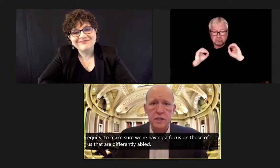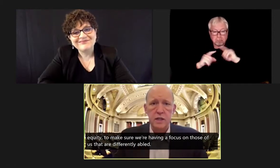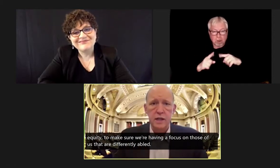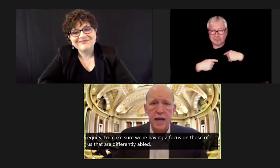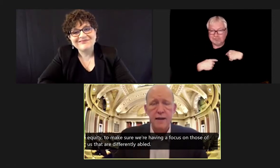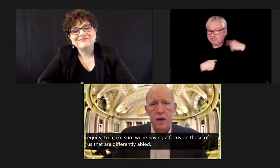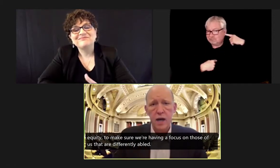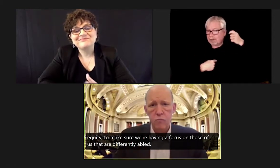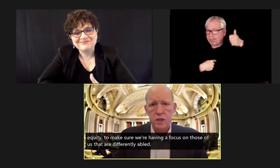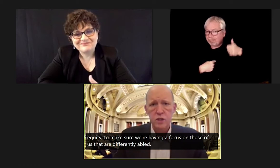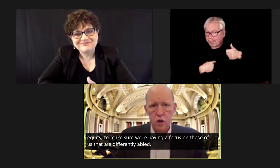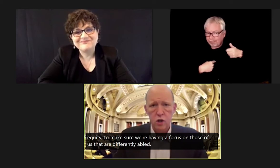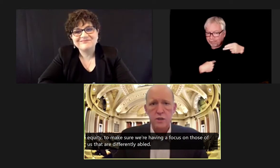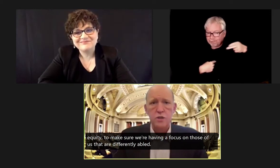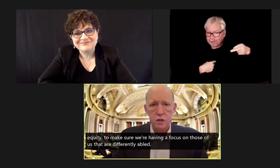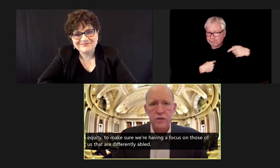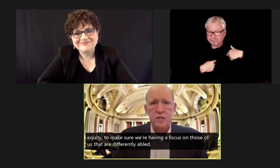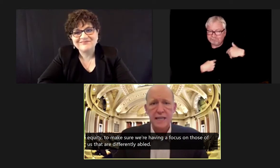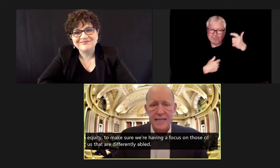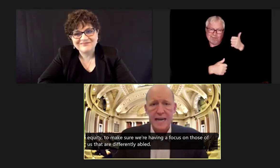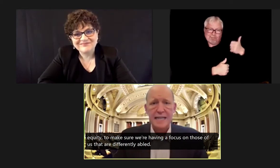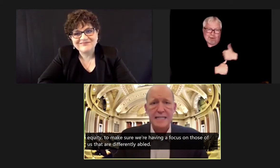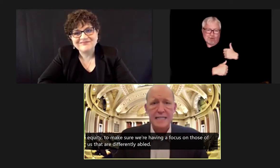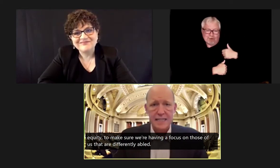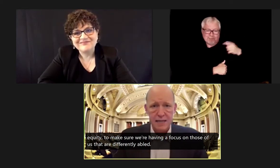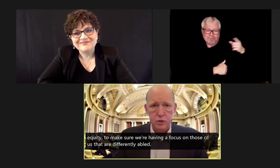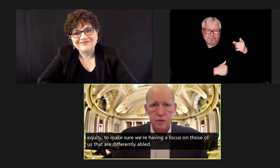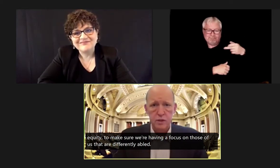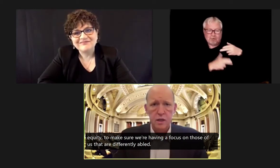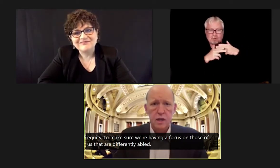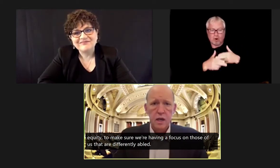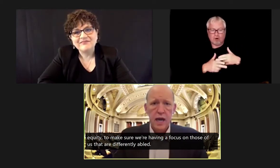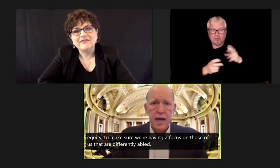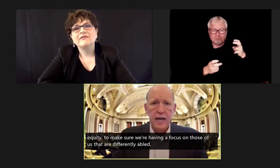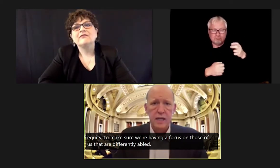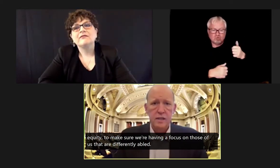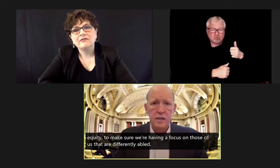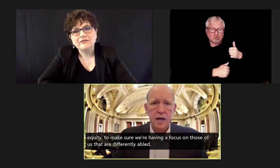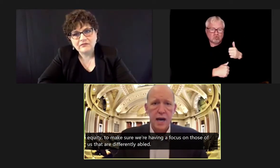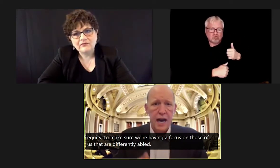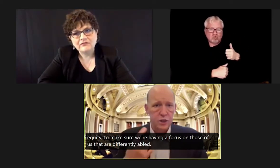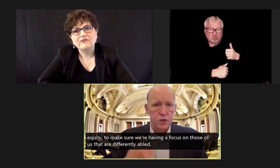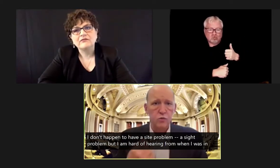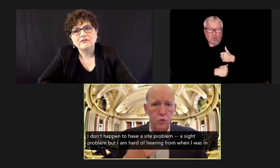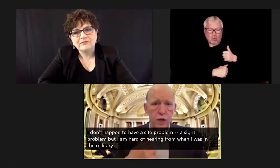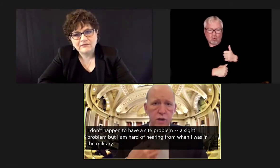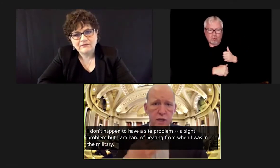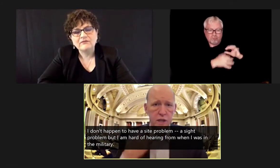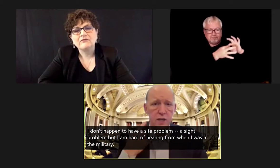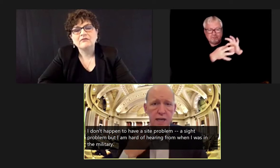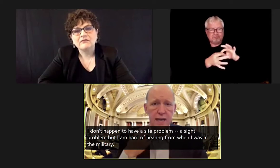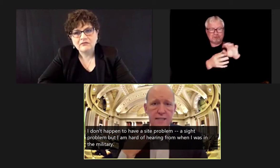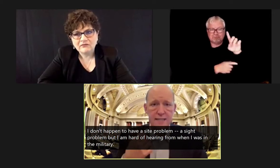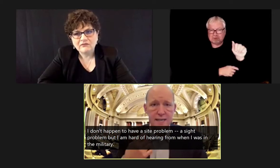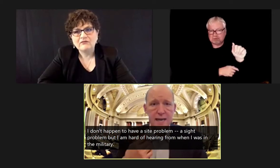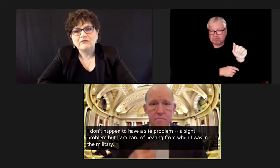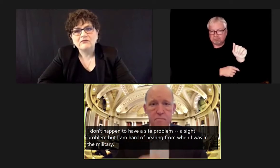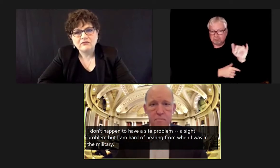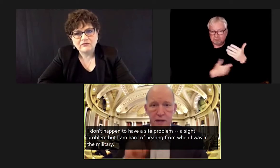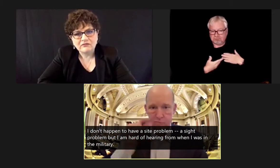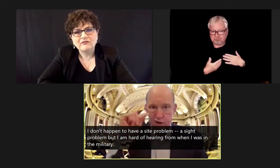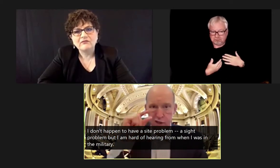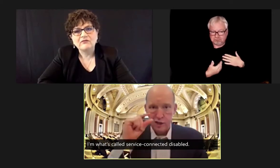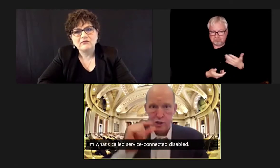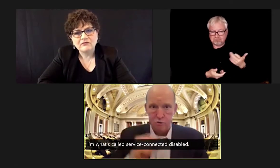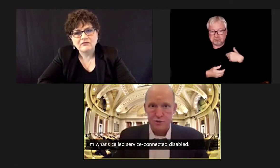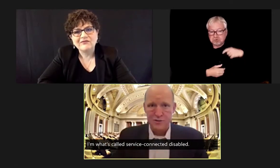the military. I'm what's called service-connected disabled. And I don't wear hearing aids yet,